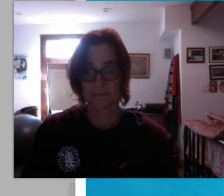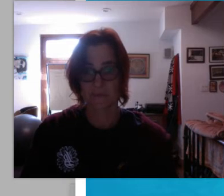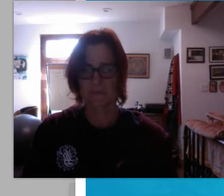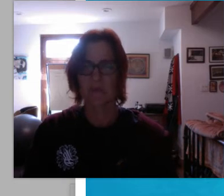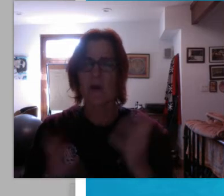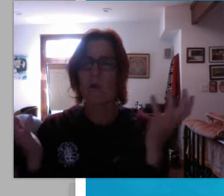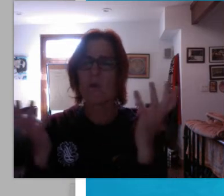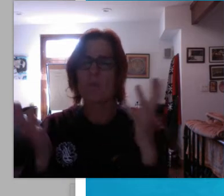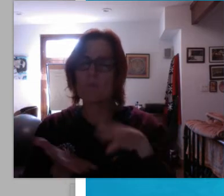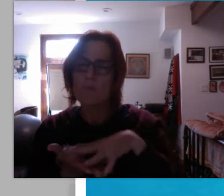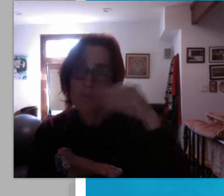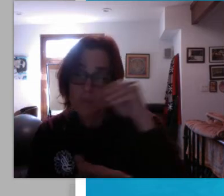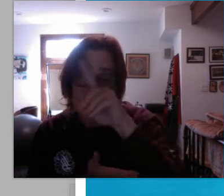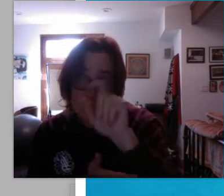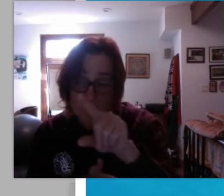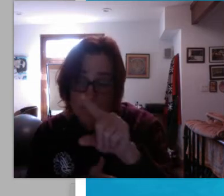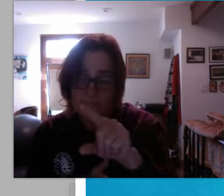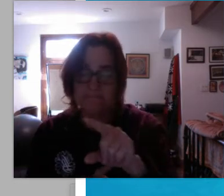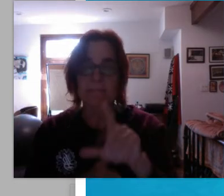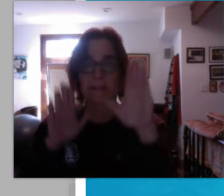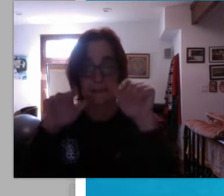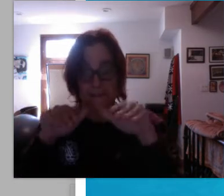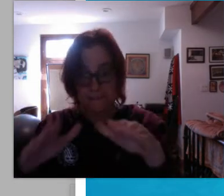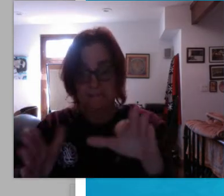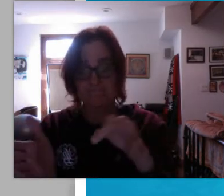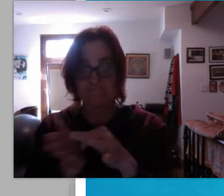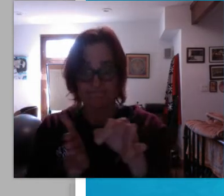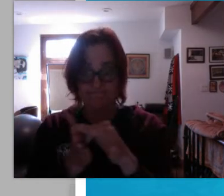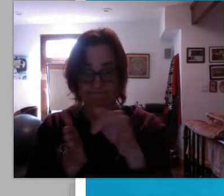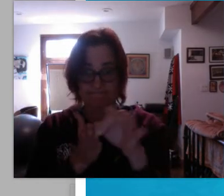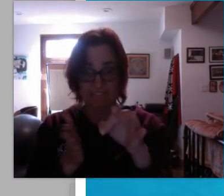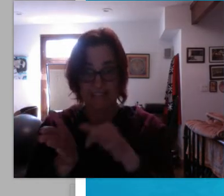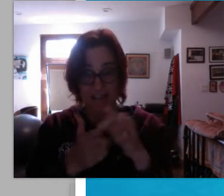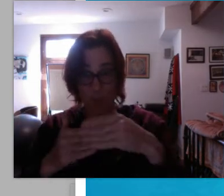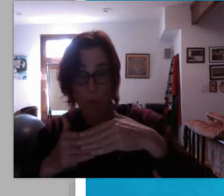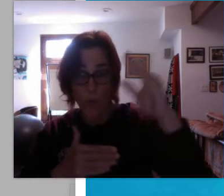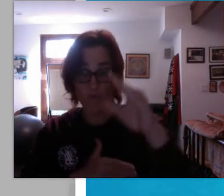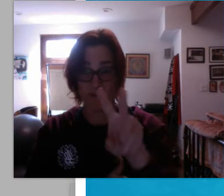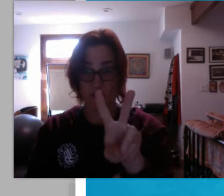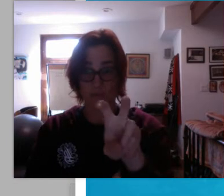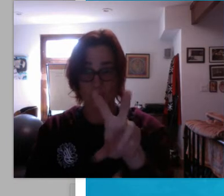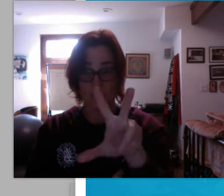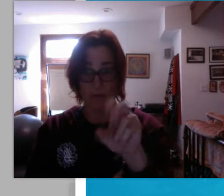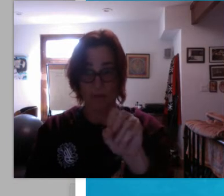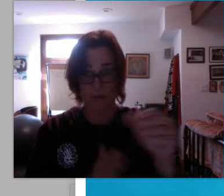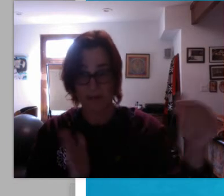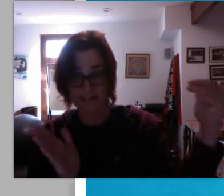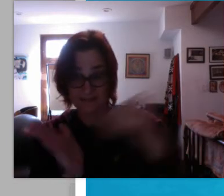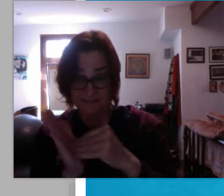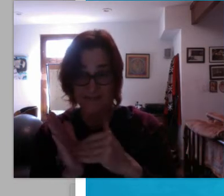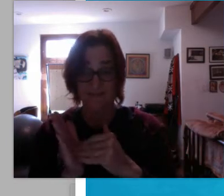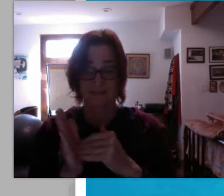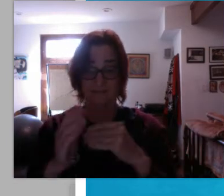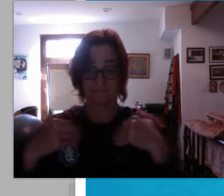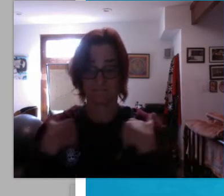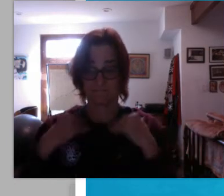What did we learn? The marine census counted over 230,000